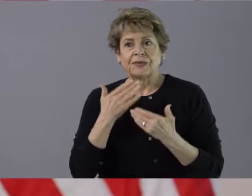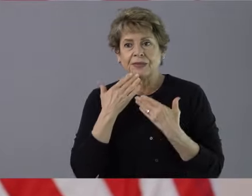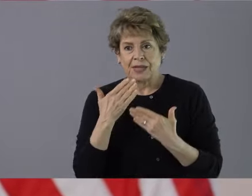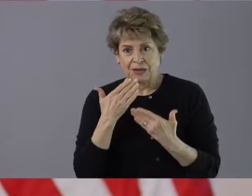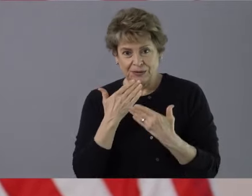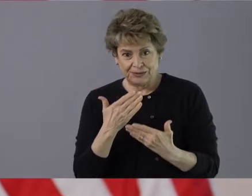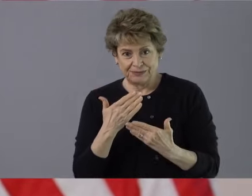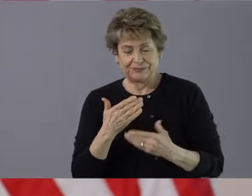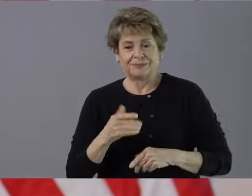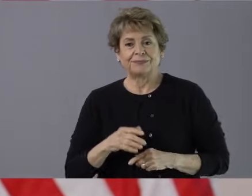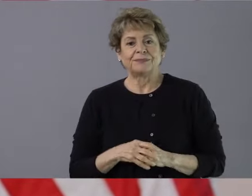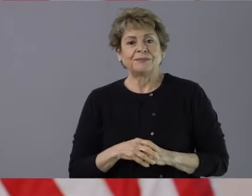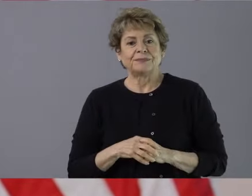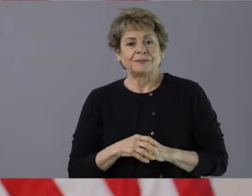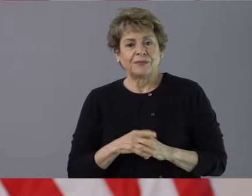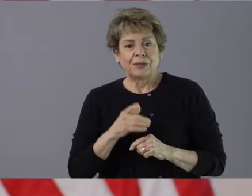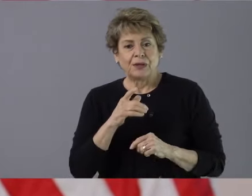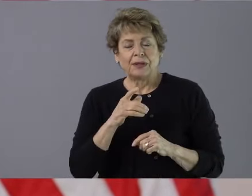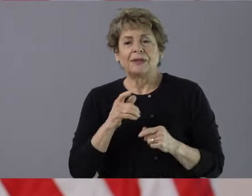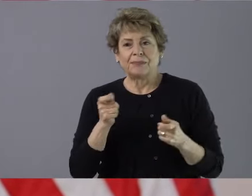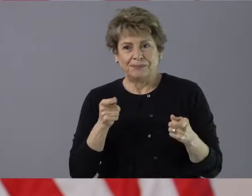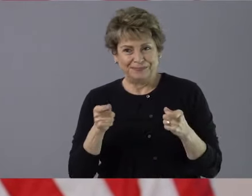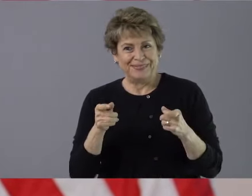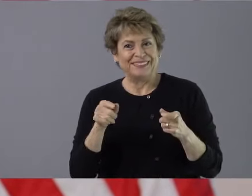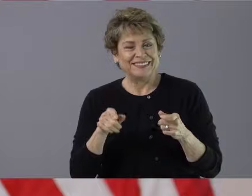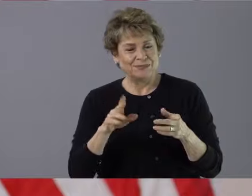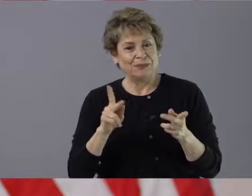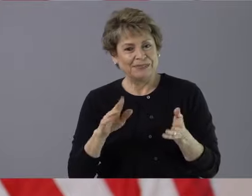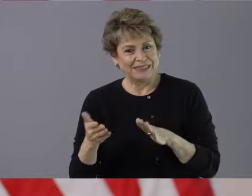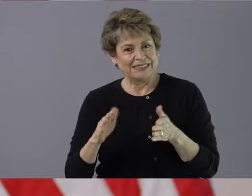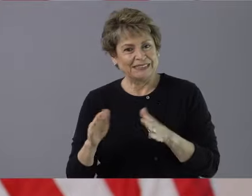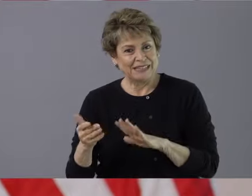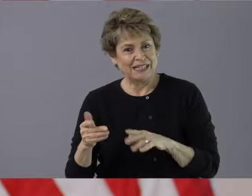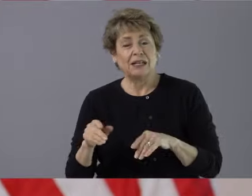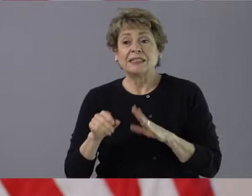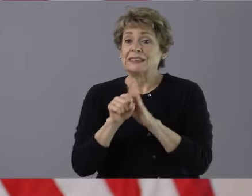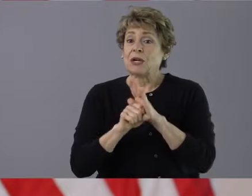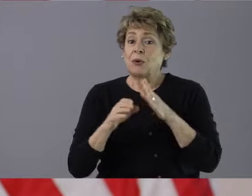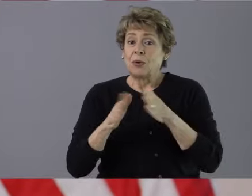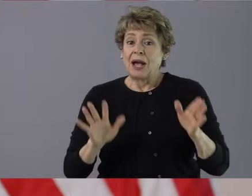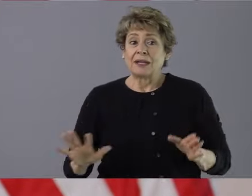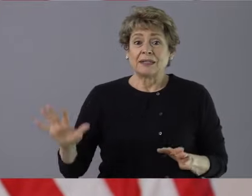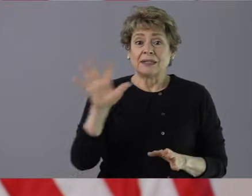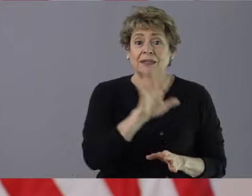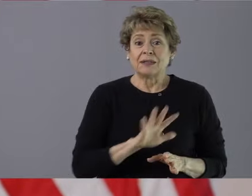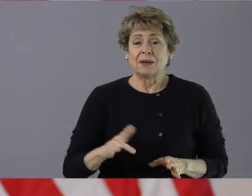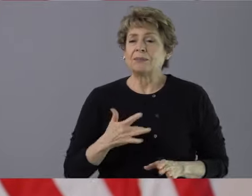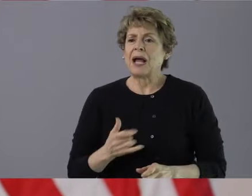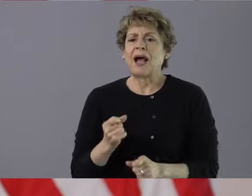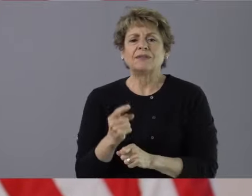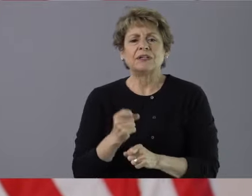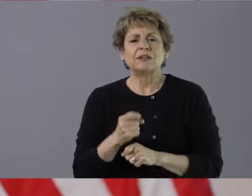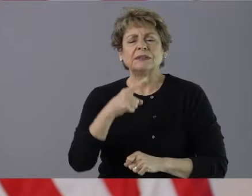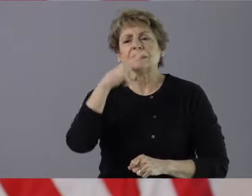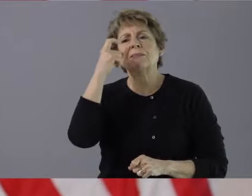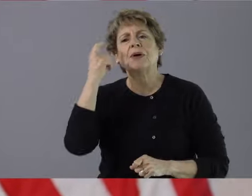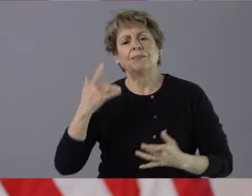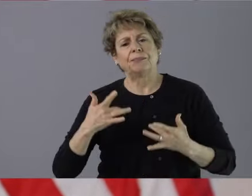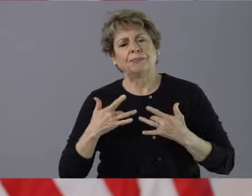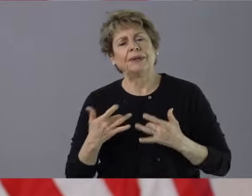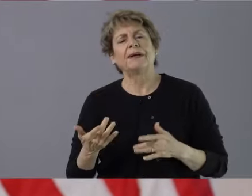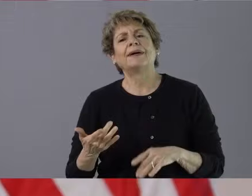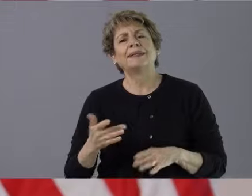plan. Every summer, we do see an increase in the number of deaths. When you look at what the medical examiner is looking at, the